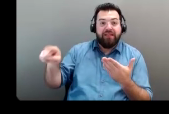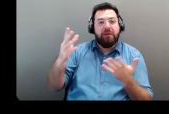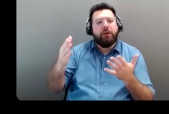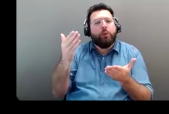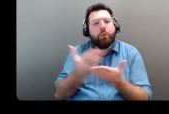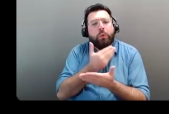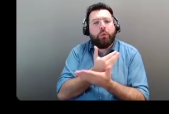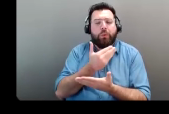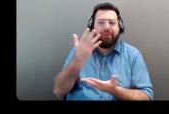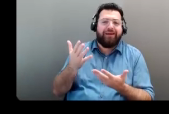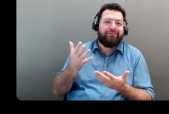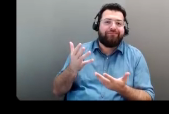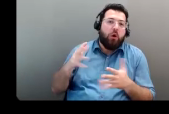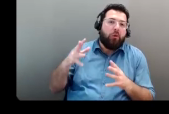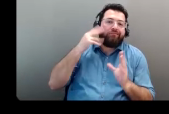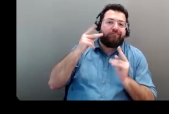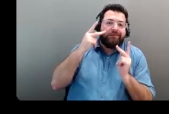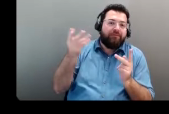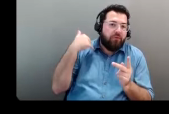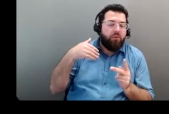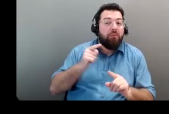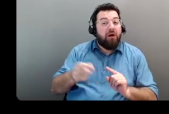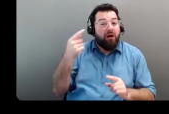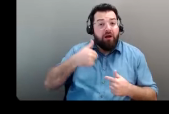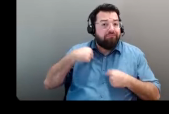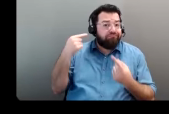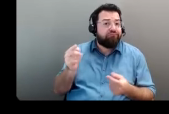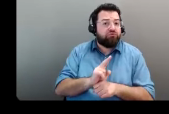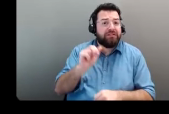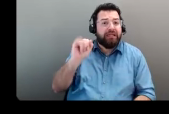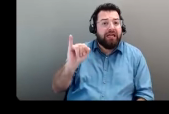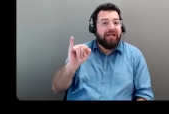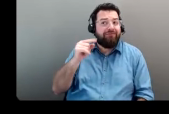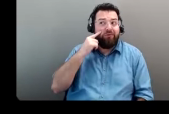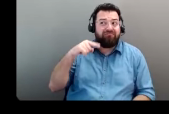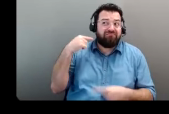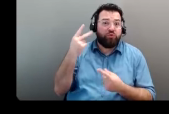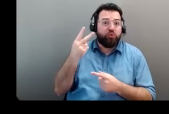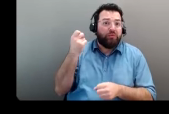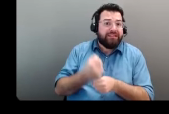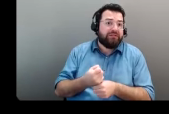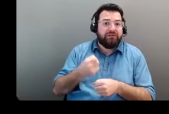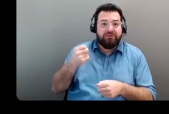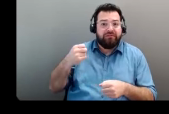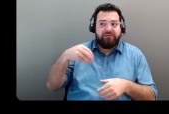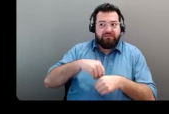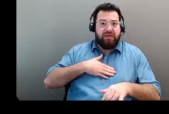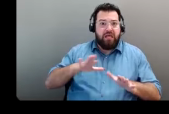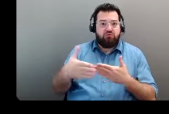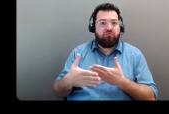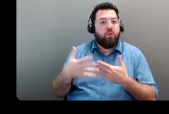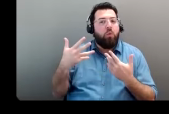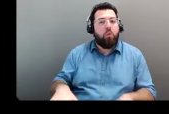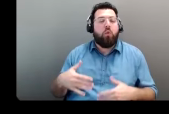of it not. But I've been using AI for 2 years in my classroom, and it has evolved